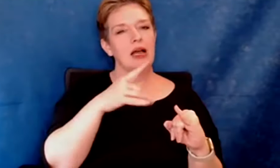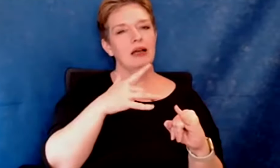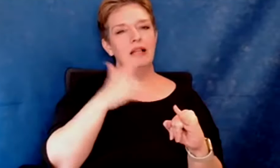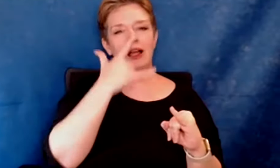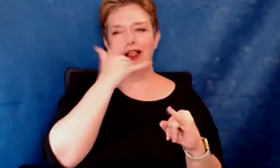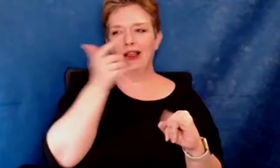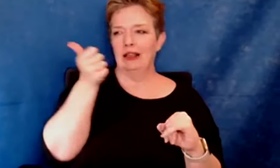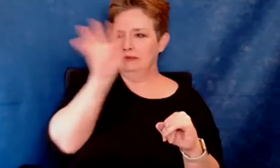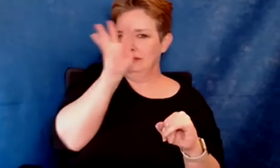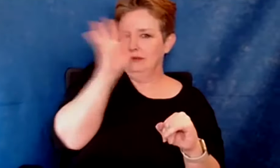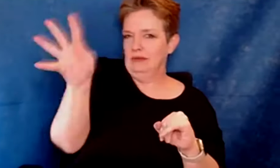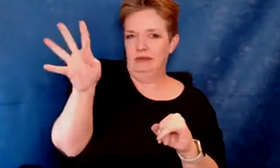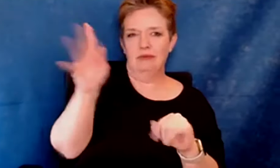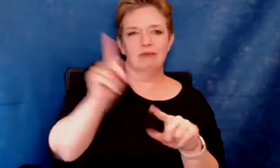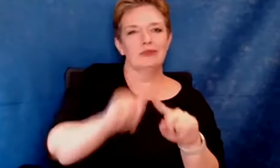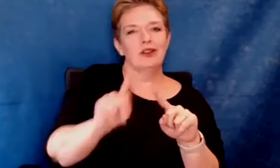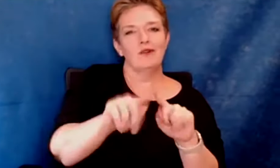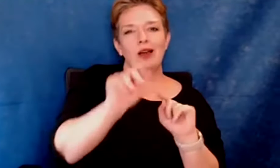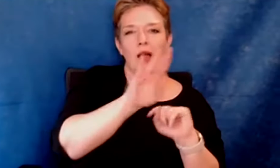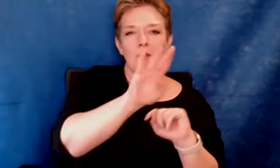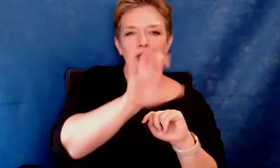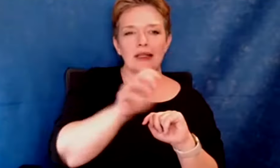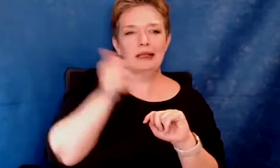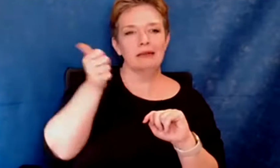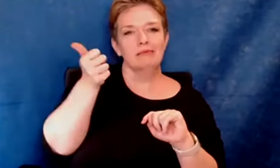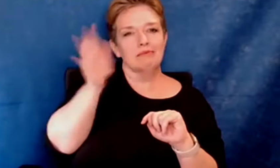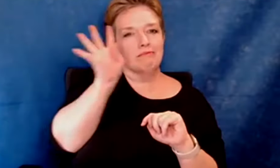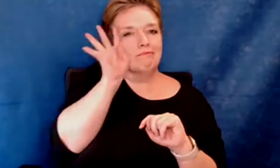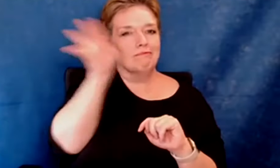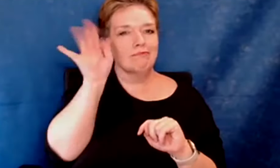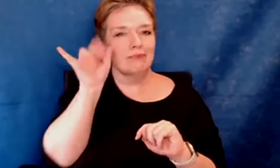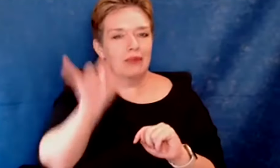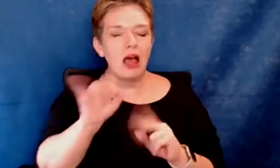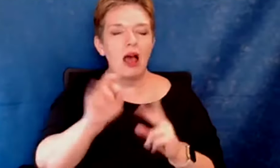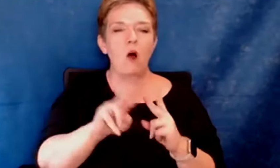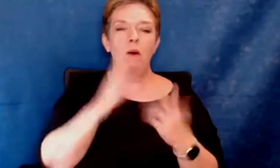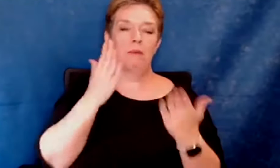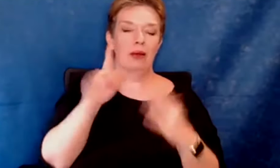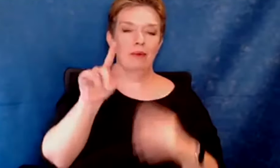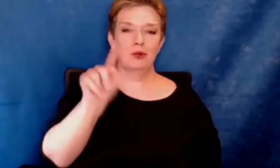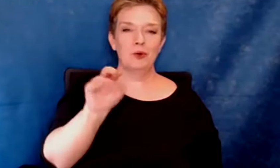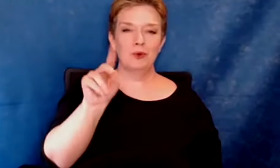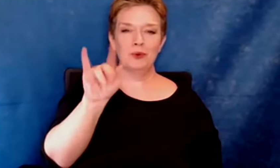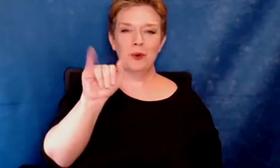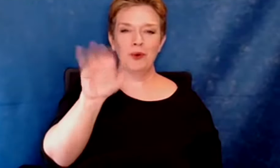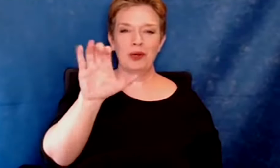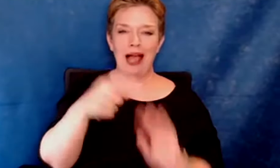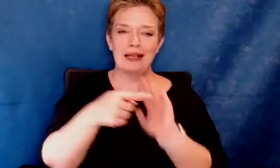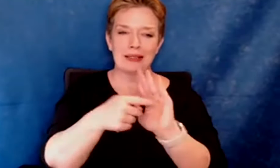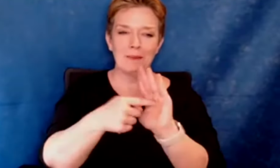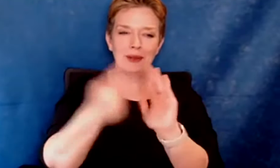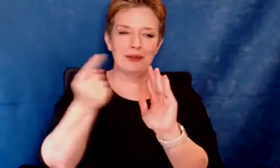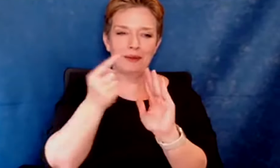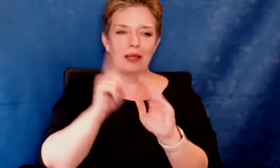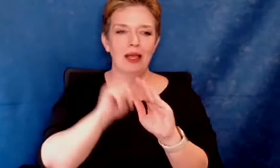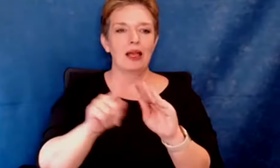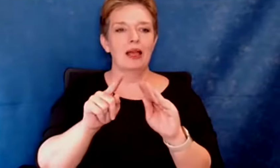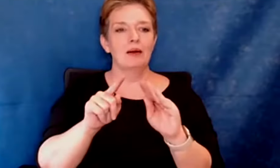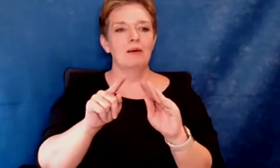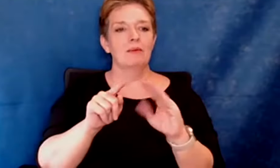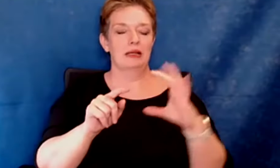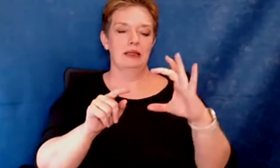cool if it was backed with a different colored metal or something with a different finishing on it. So I was kind of interested